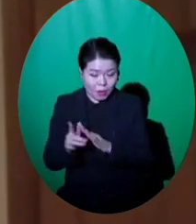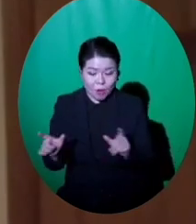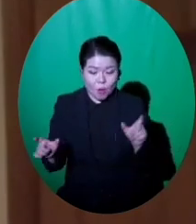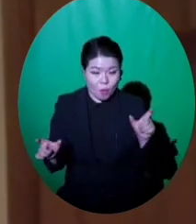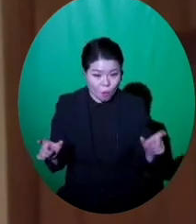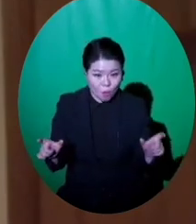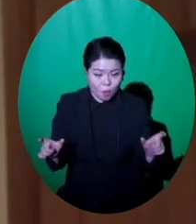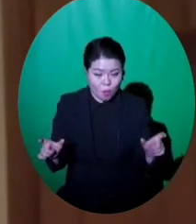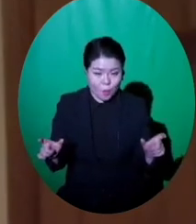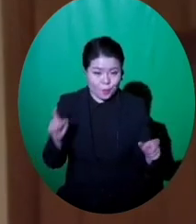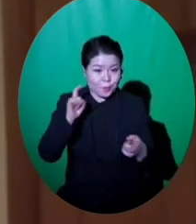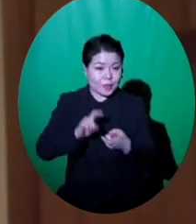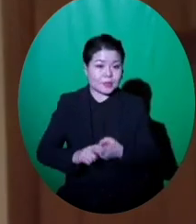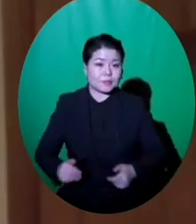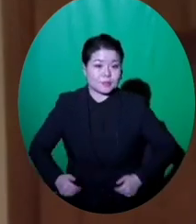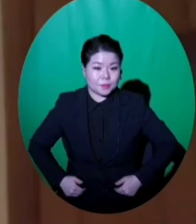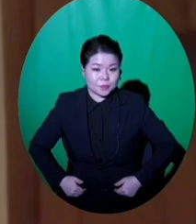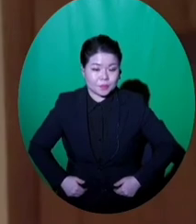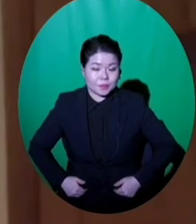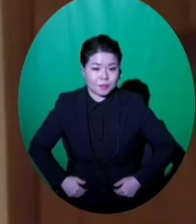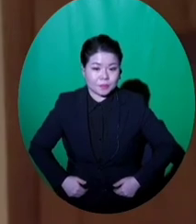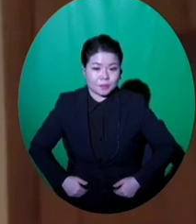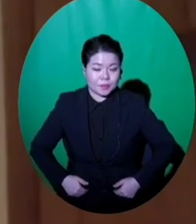in which